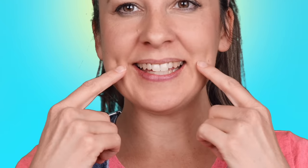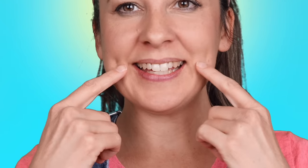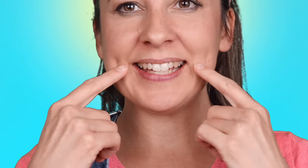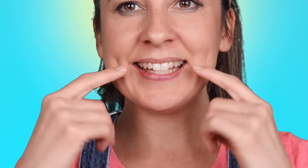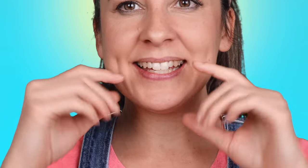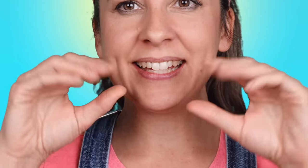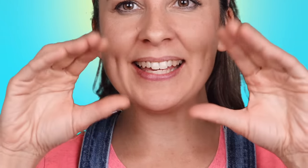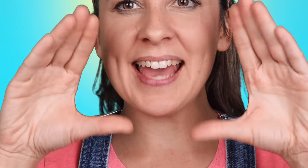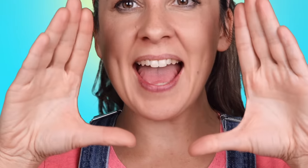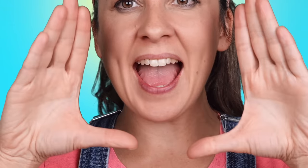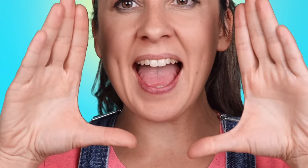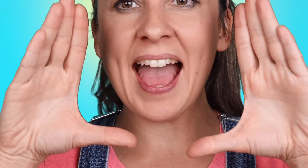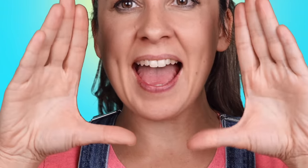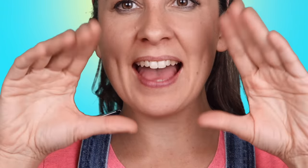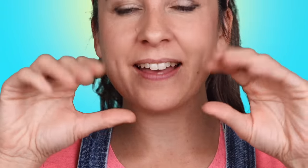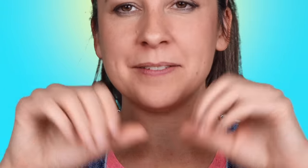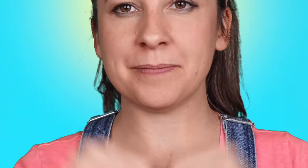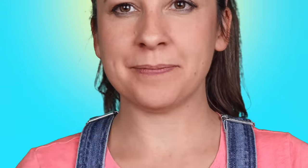Yeah.